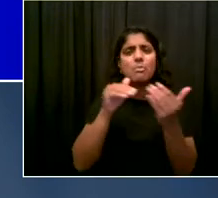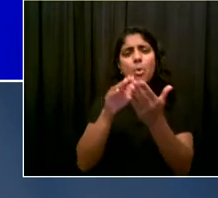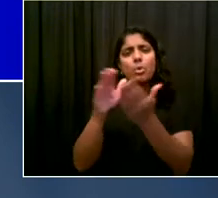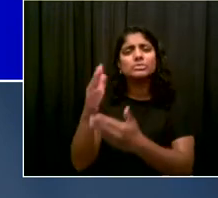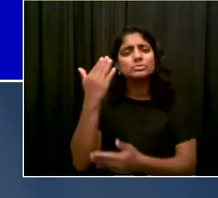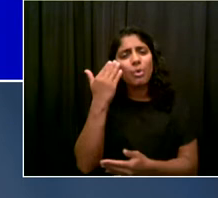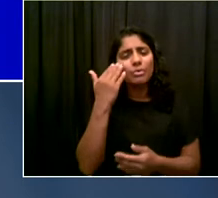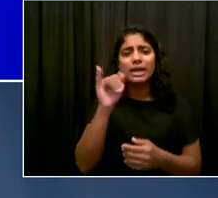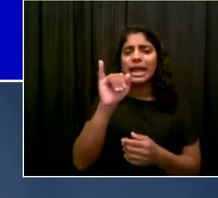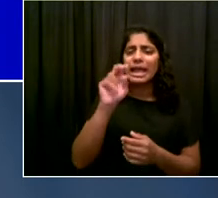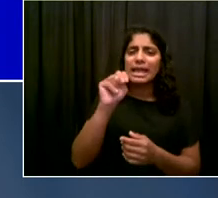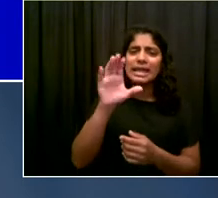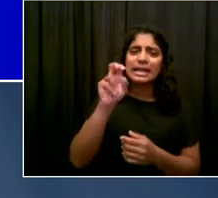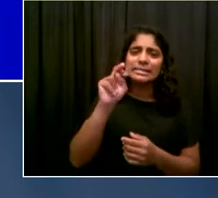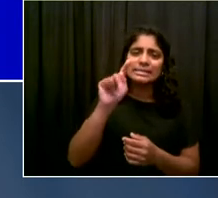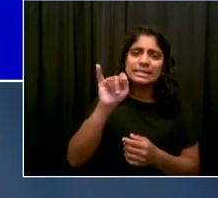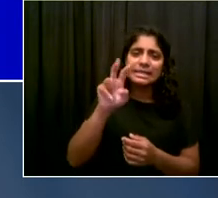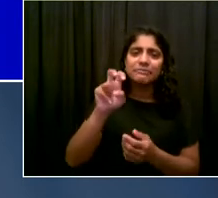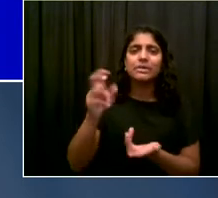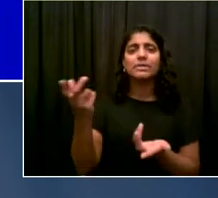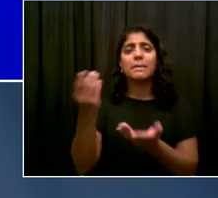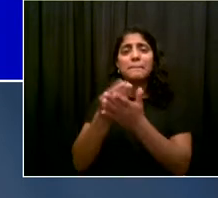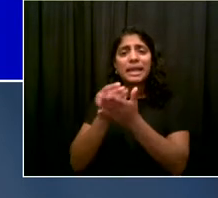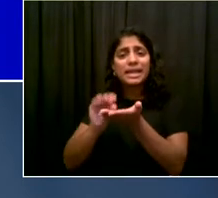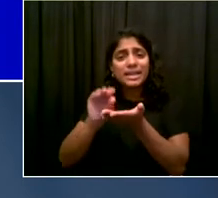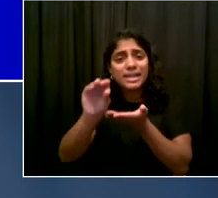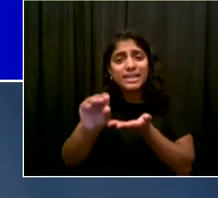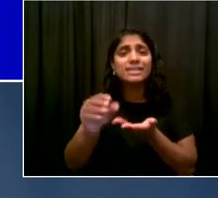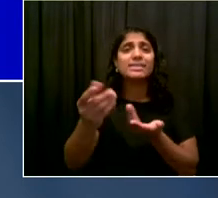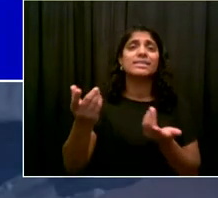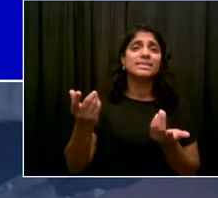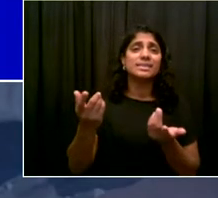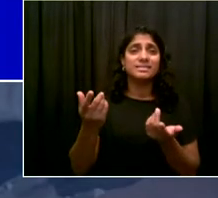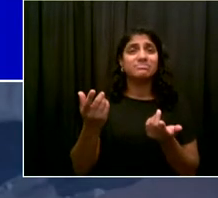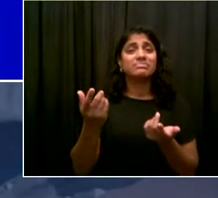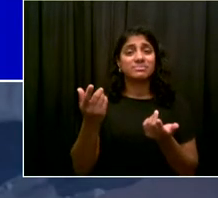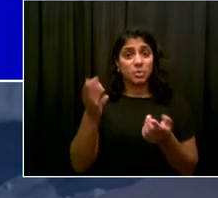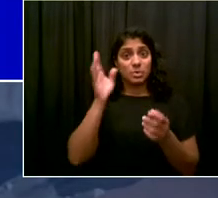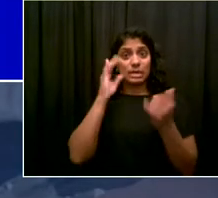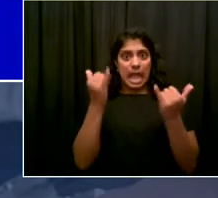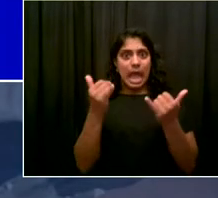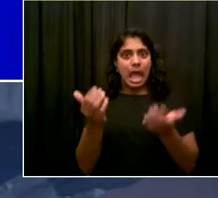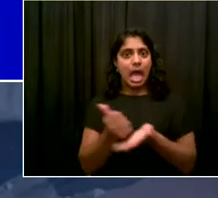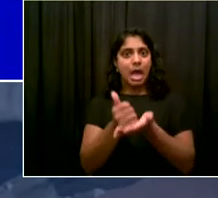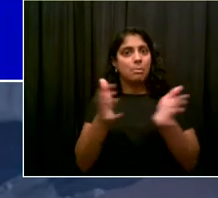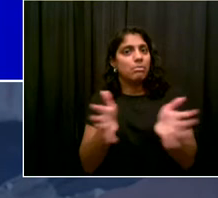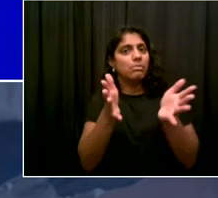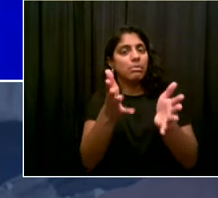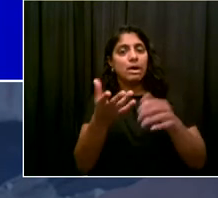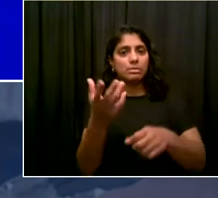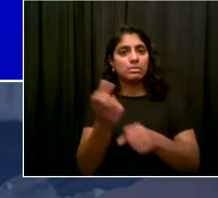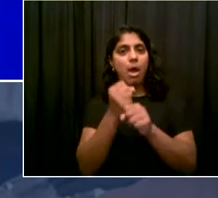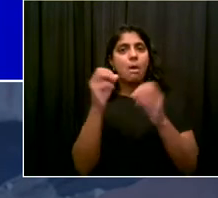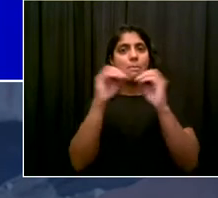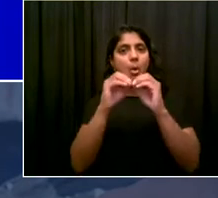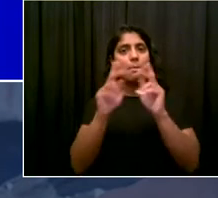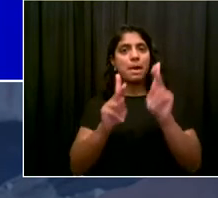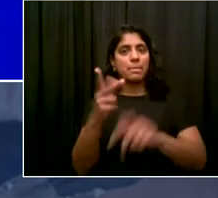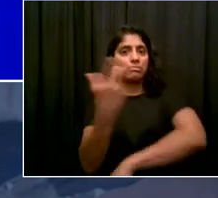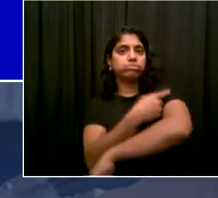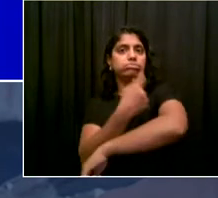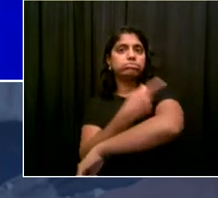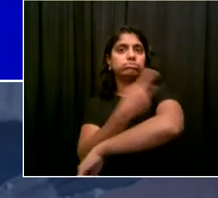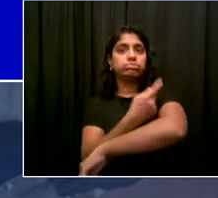More vaccinations equals more freedom. So, starting today, a brand new approach. We're expanding